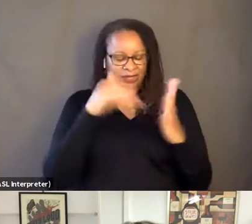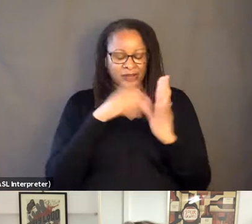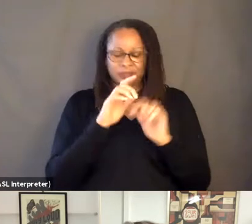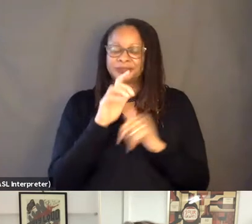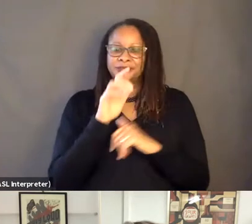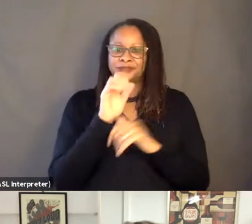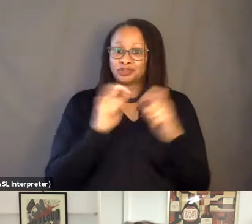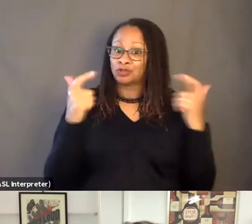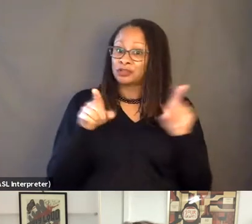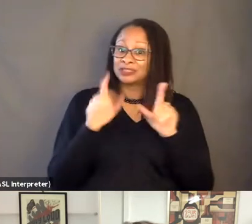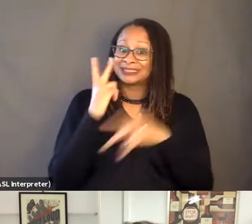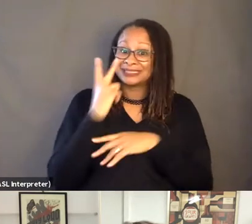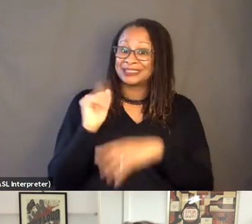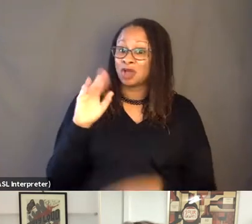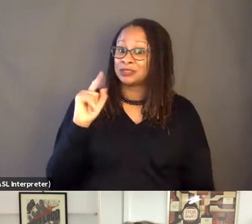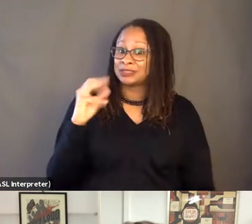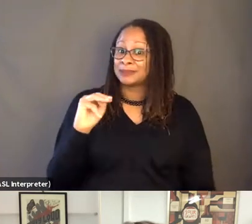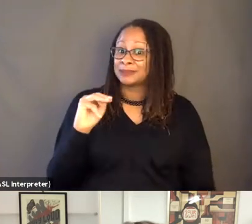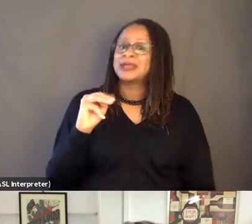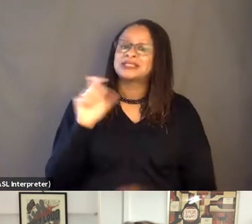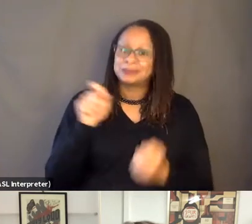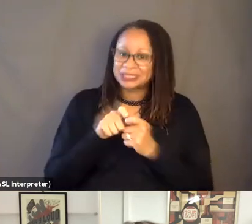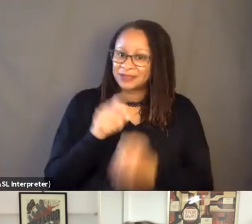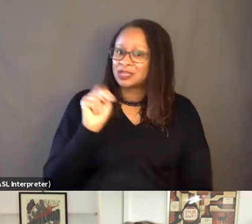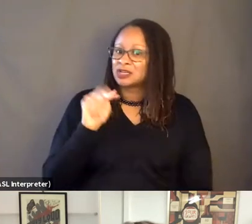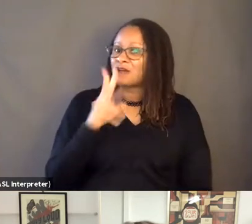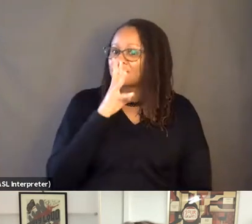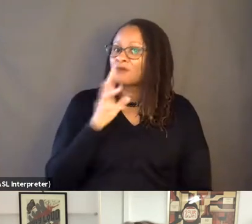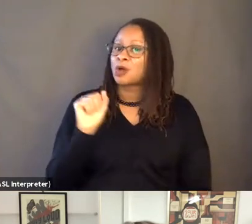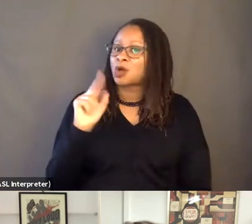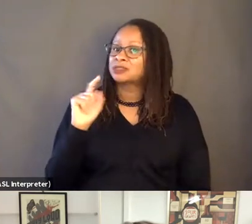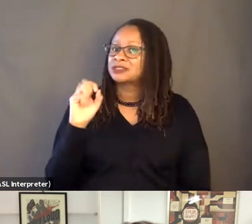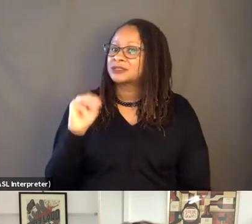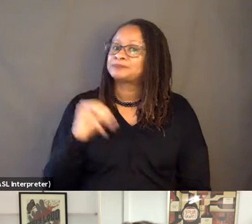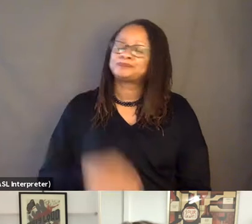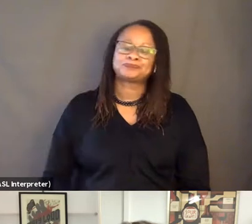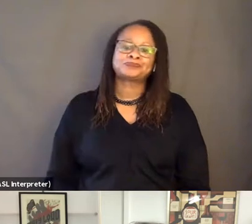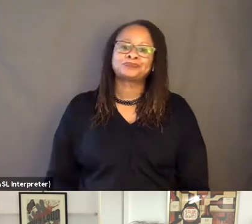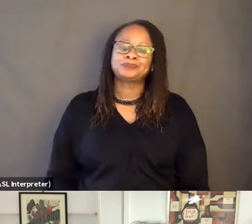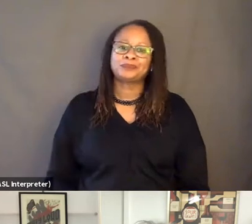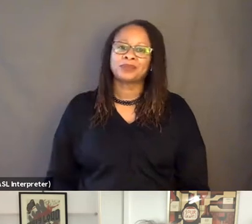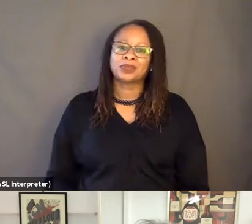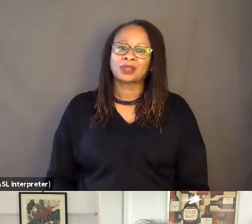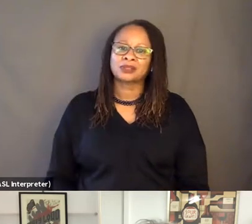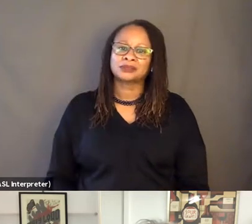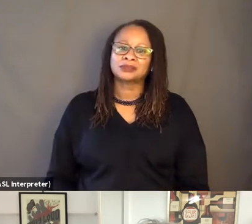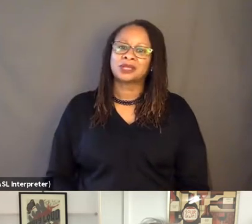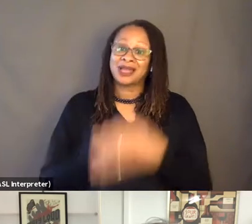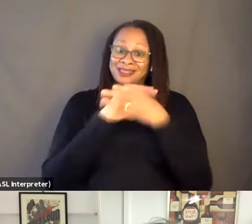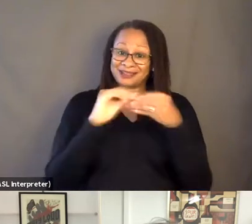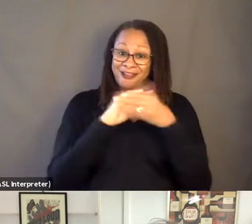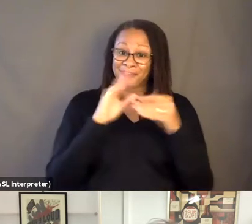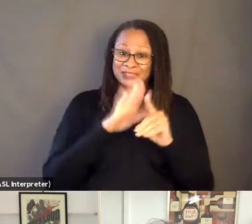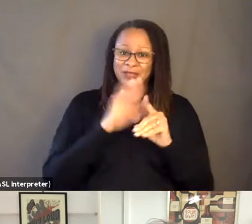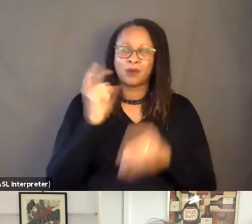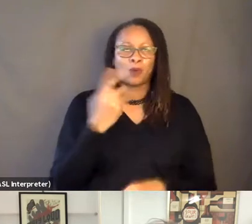autism, particularly non-verbal autism. The narrative is always shifting. We hope it shifts